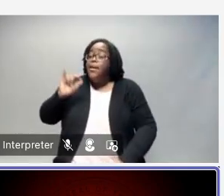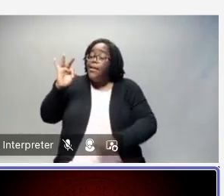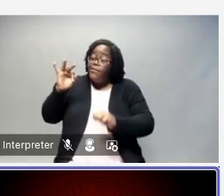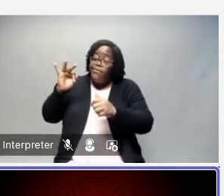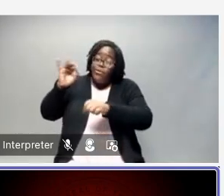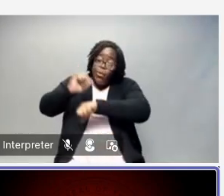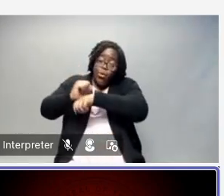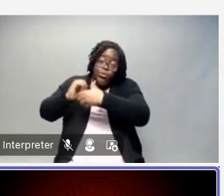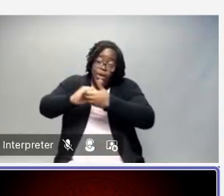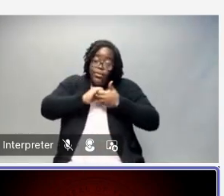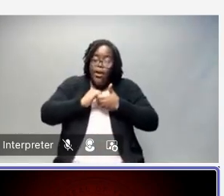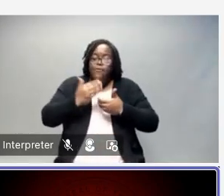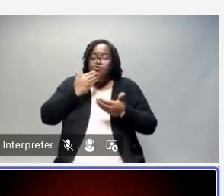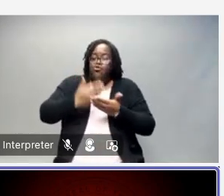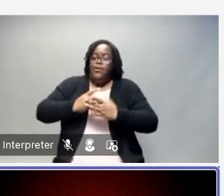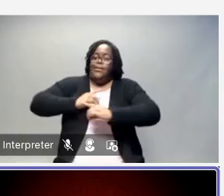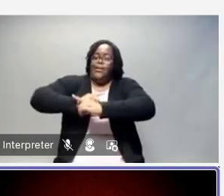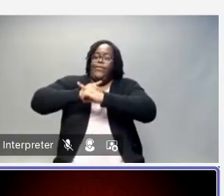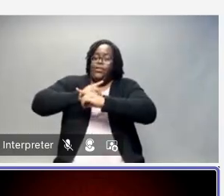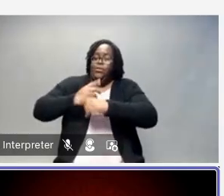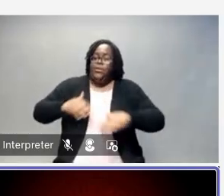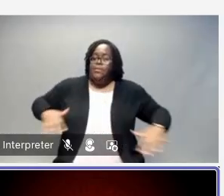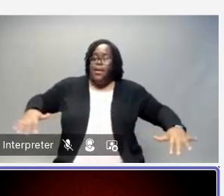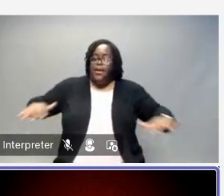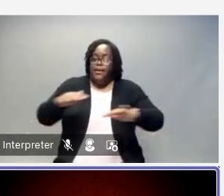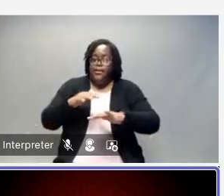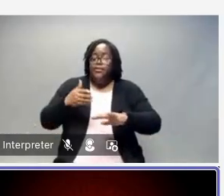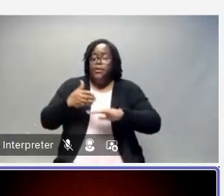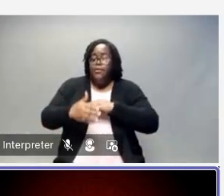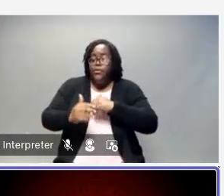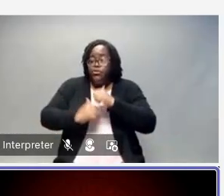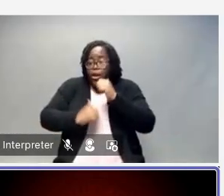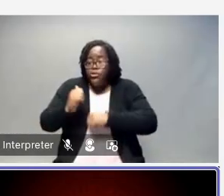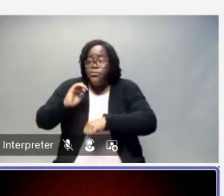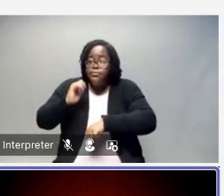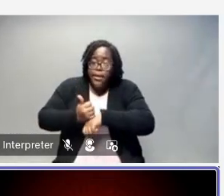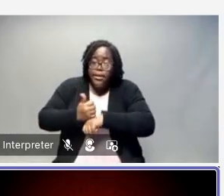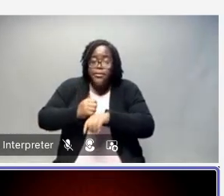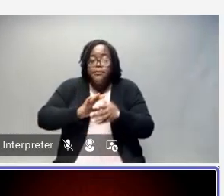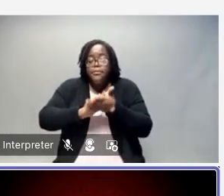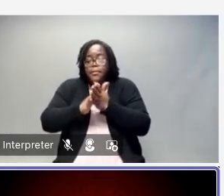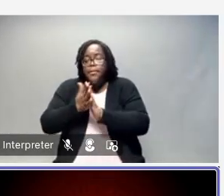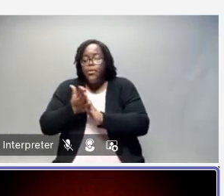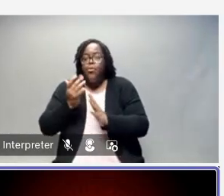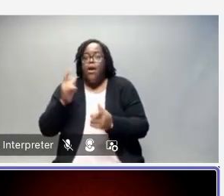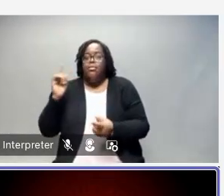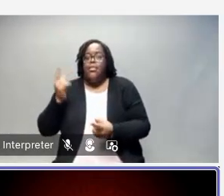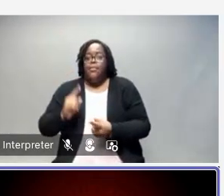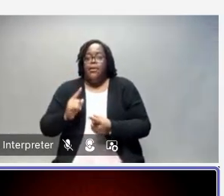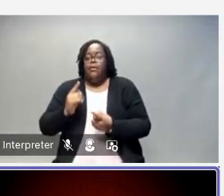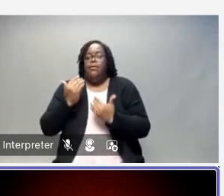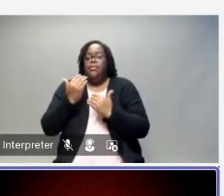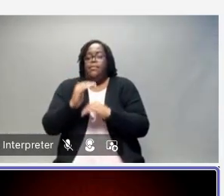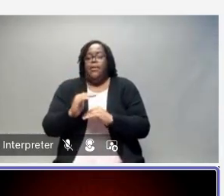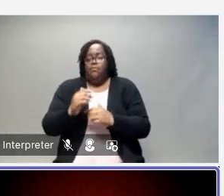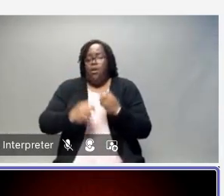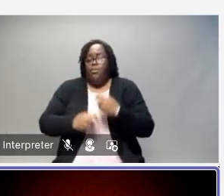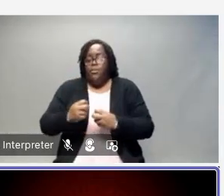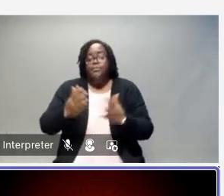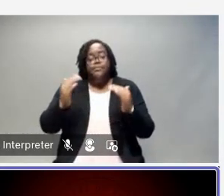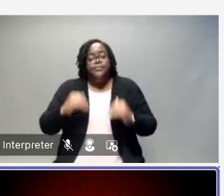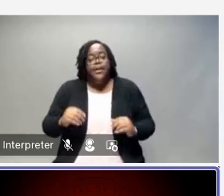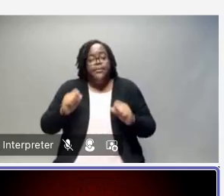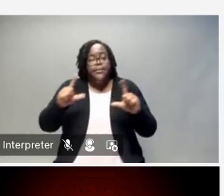once a structure becomes involved, it is now continuous fuel like brush. So that's why we want to mitigate that problem. Next slide, please.